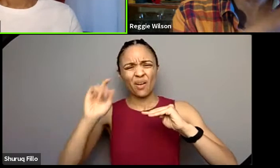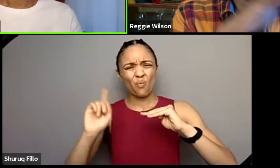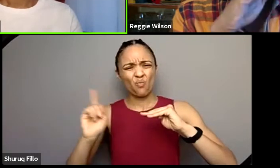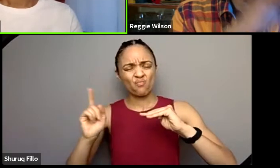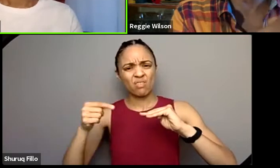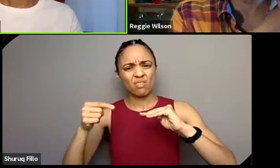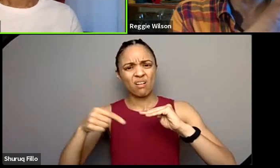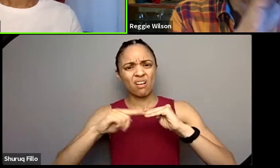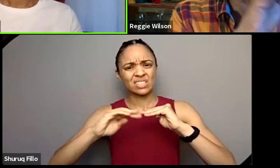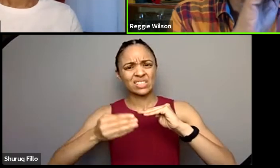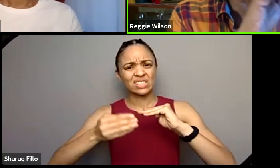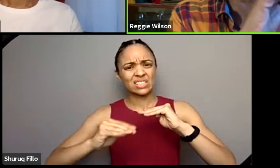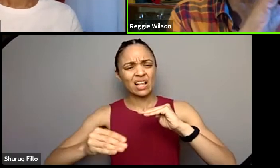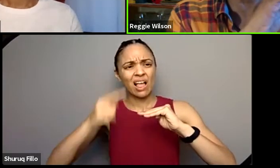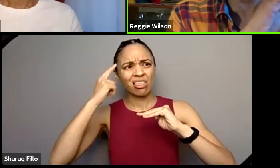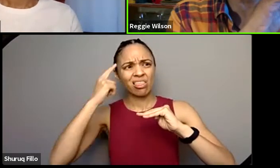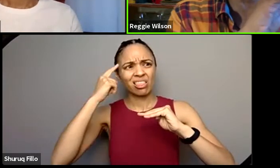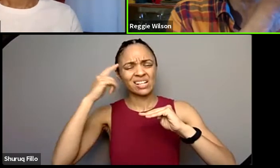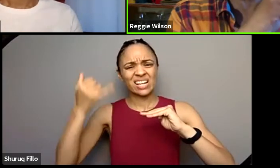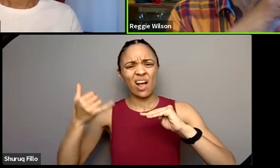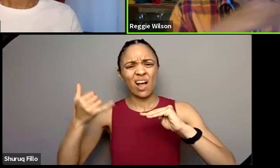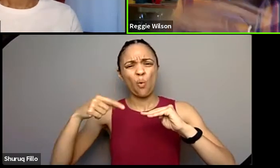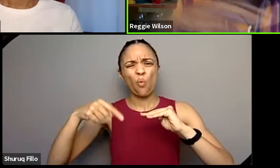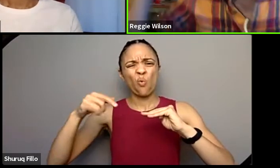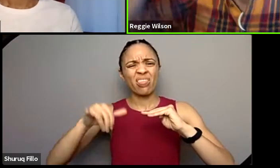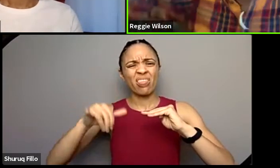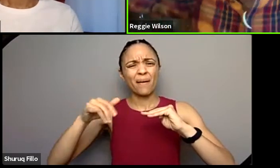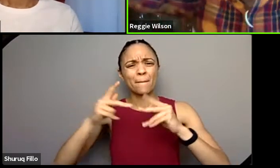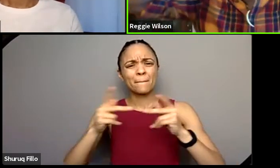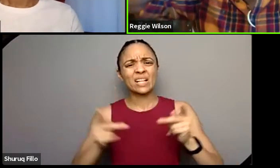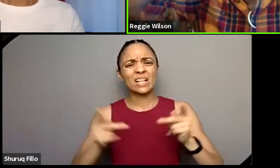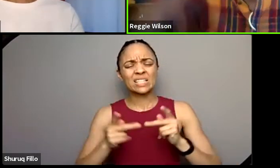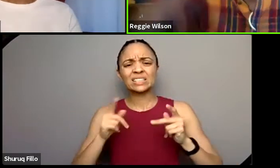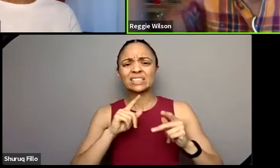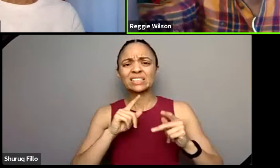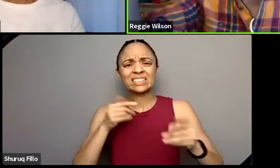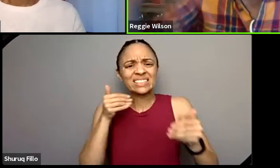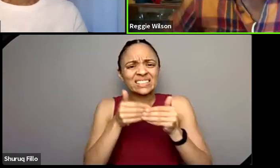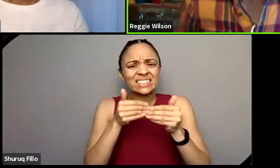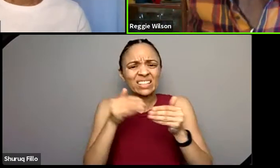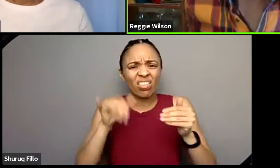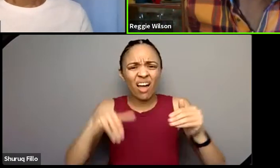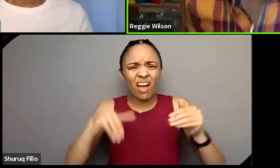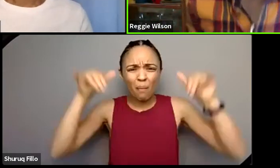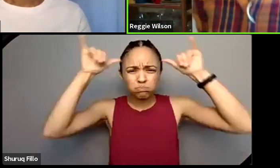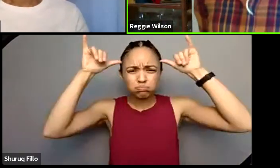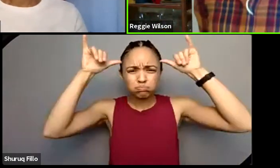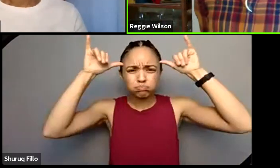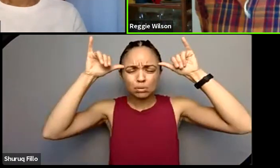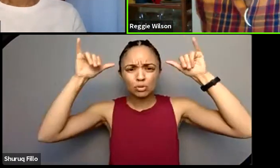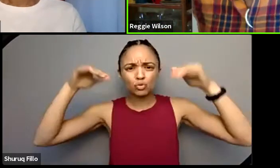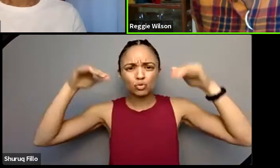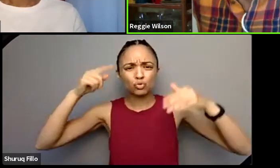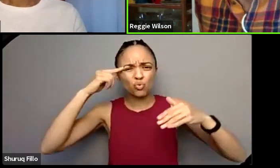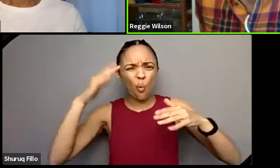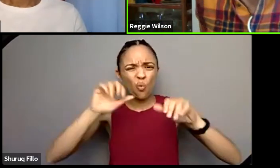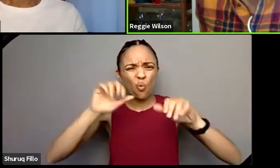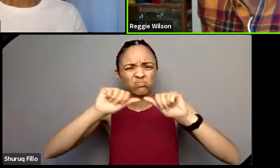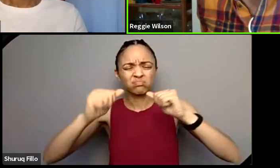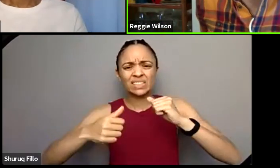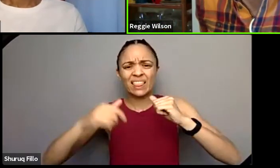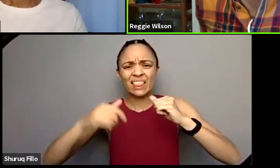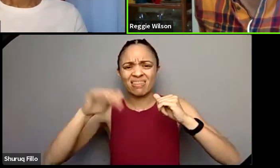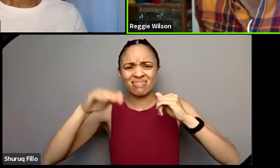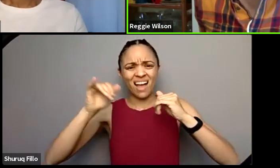on down in Wall Street, down by, you know, near the bull, you know, with the bull with the little, it's down there. Anyway, I was looking for